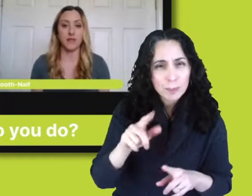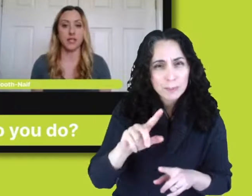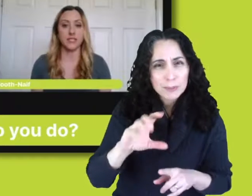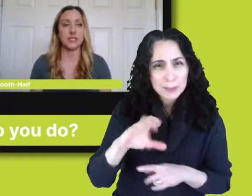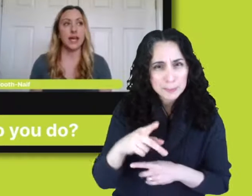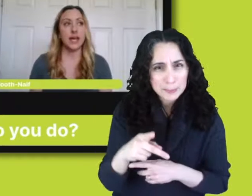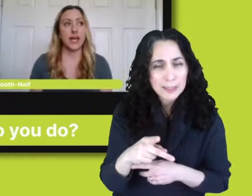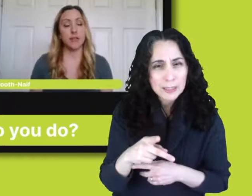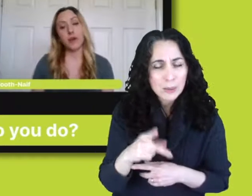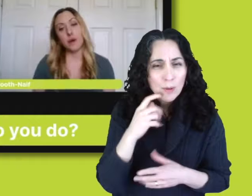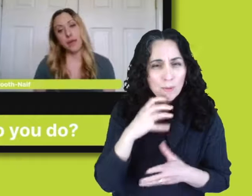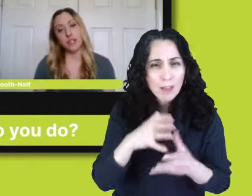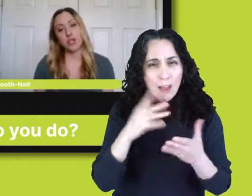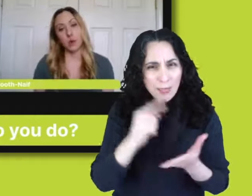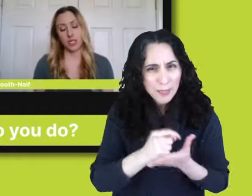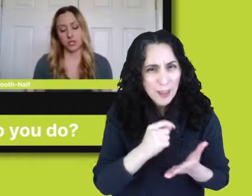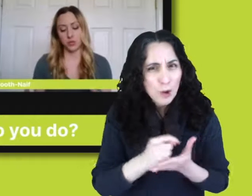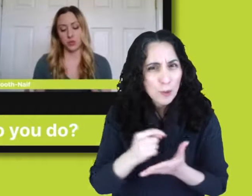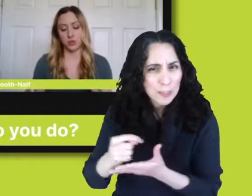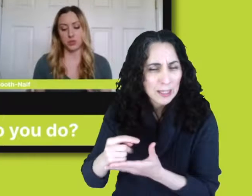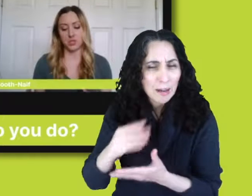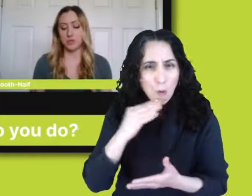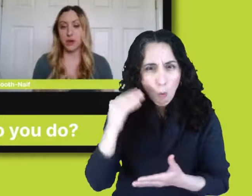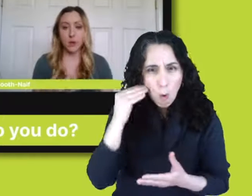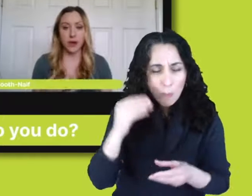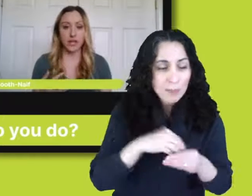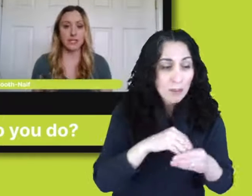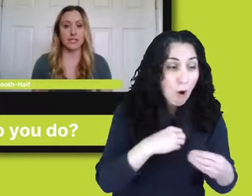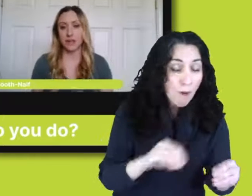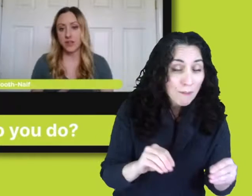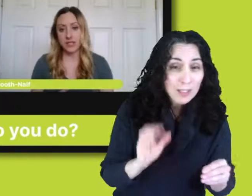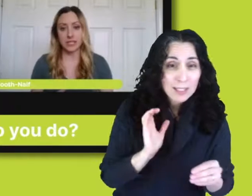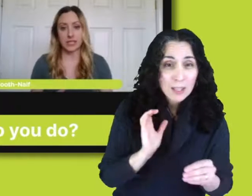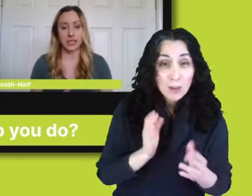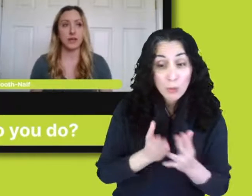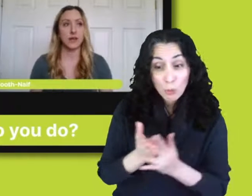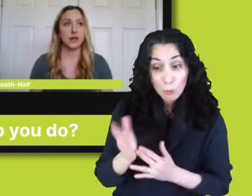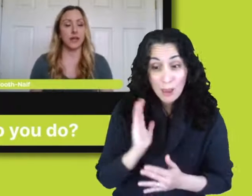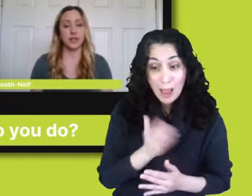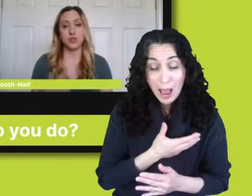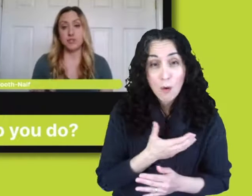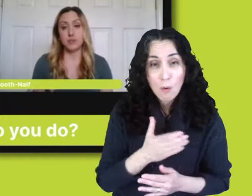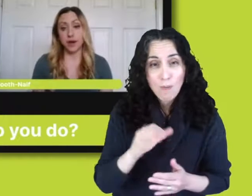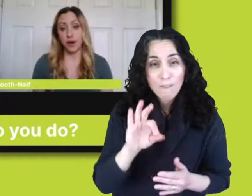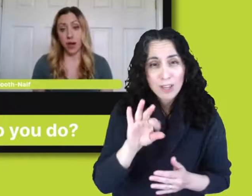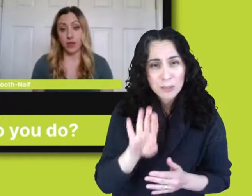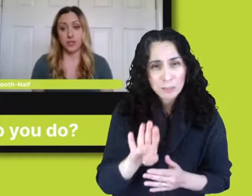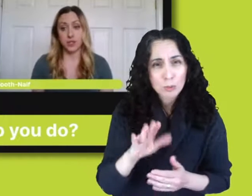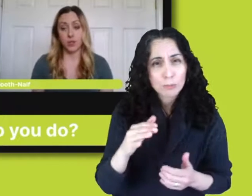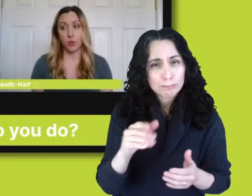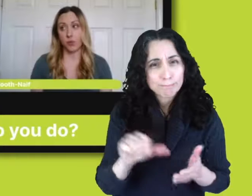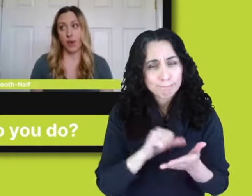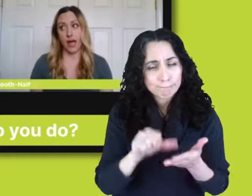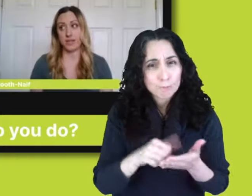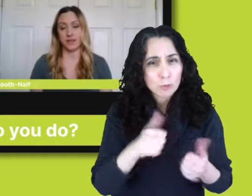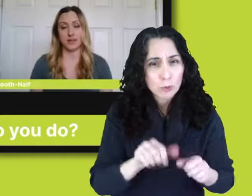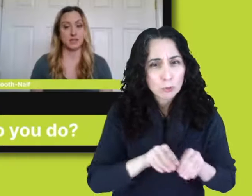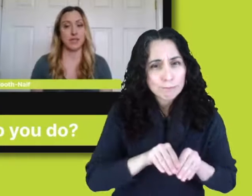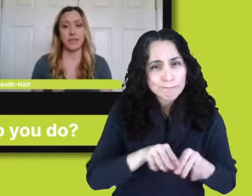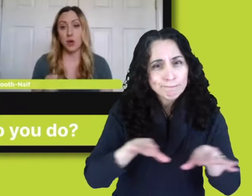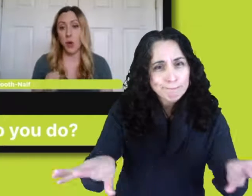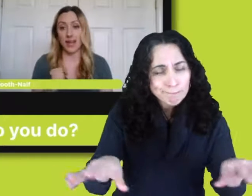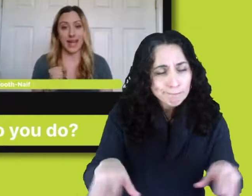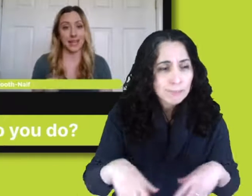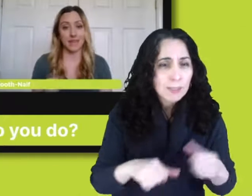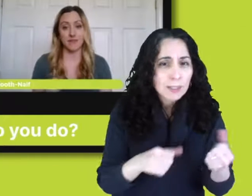and in office, and through our page, helping to just spread awareness, advocacy, and to inspire others, worldwide to